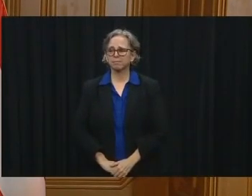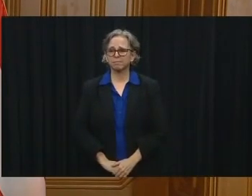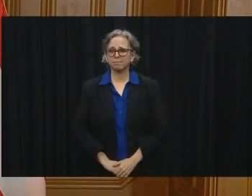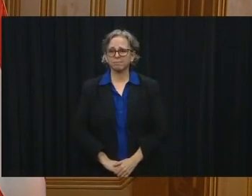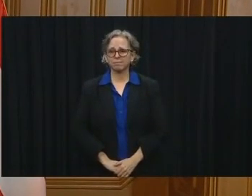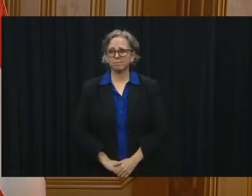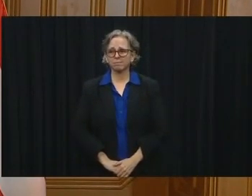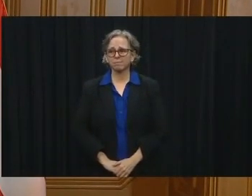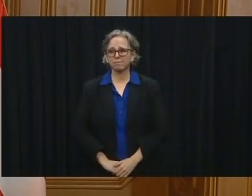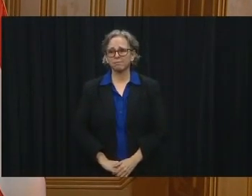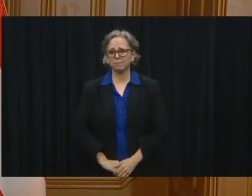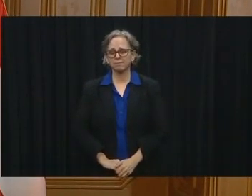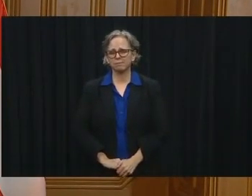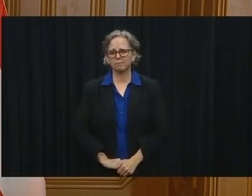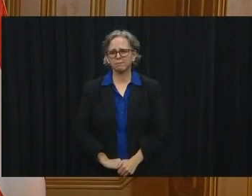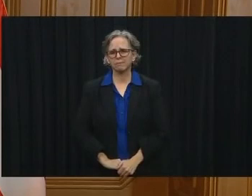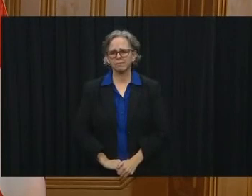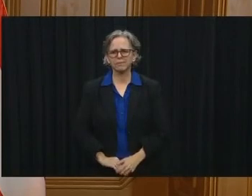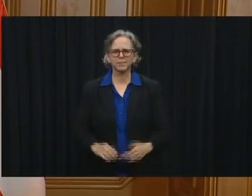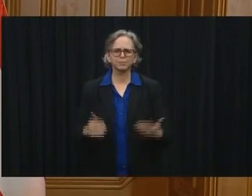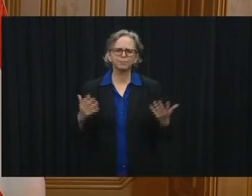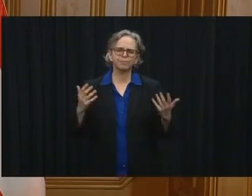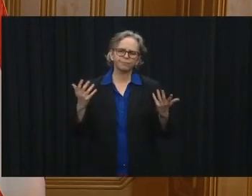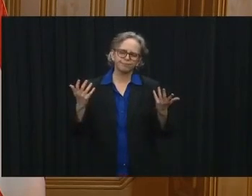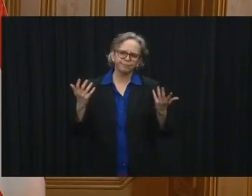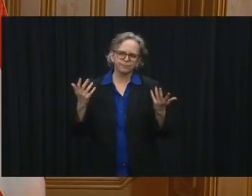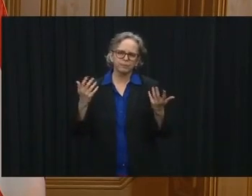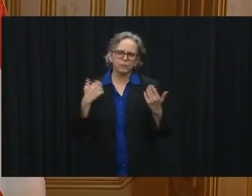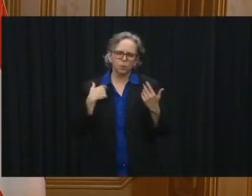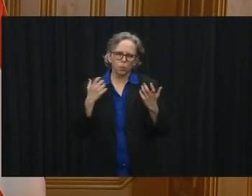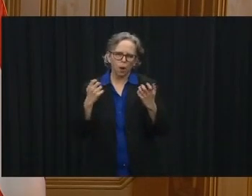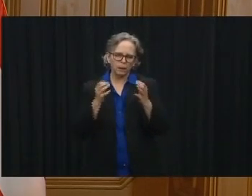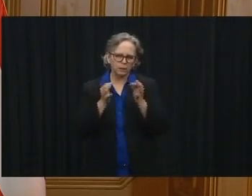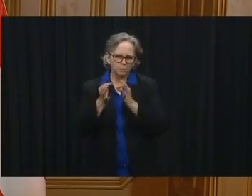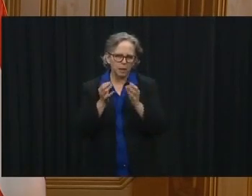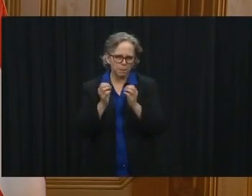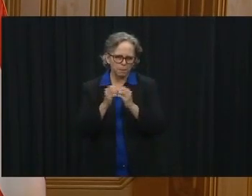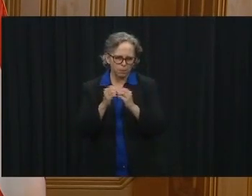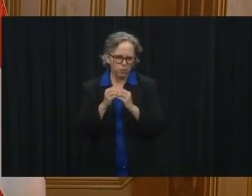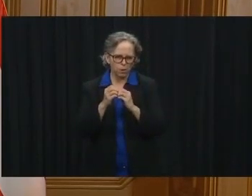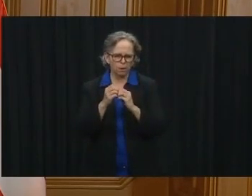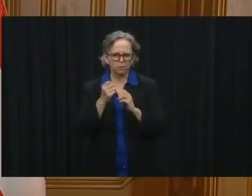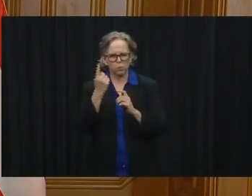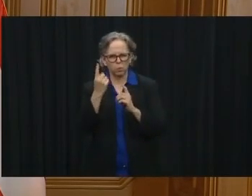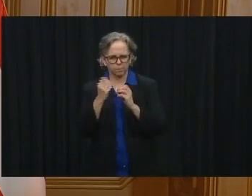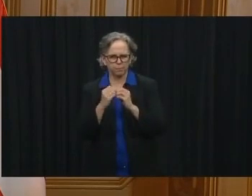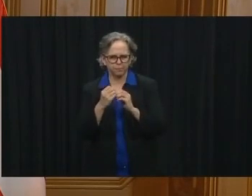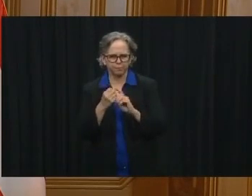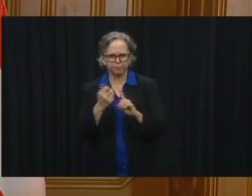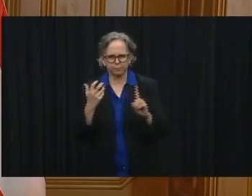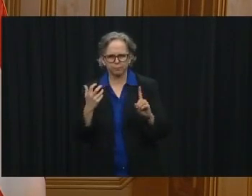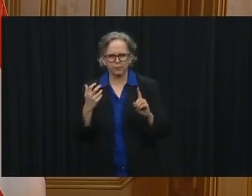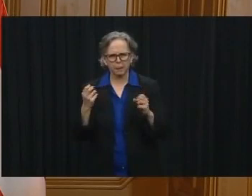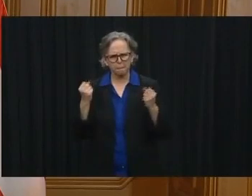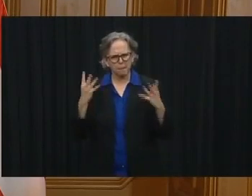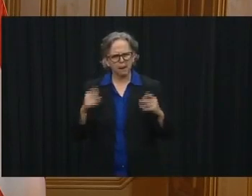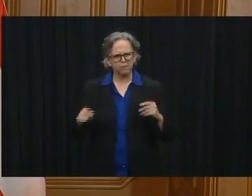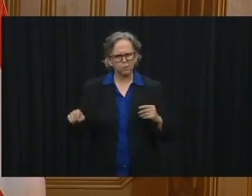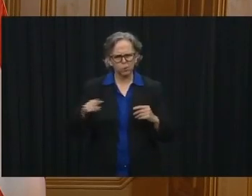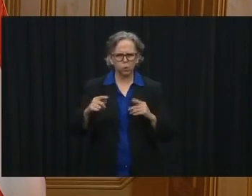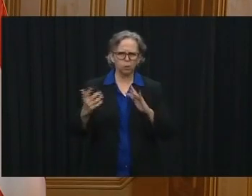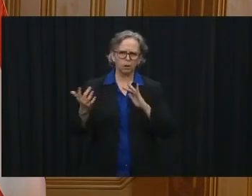talk about one more thing. So many of you have contacted us,